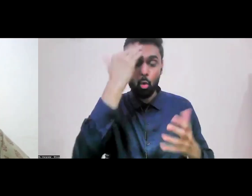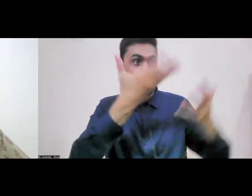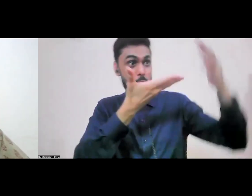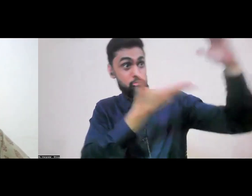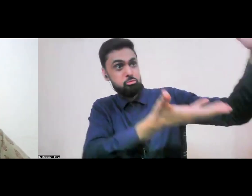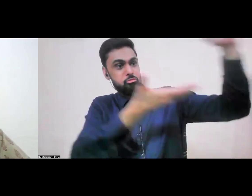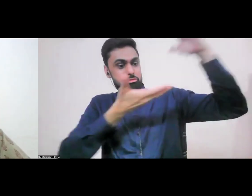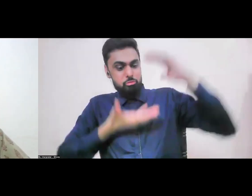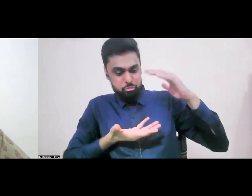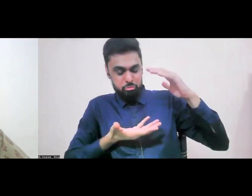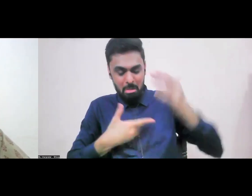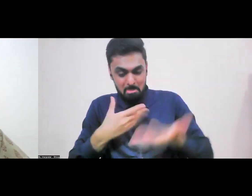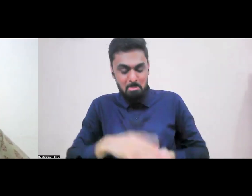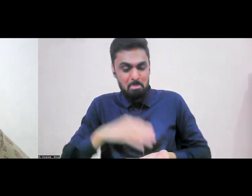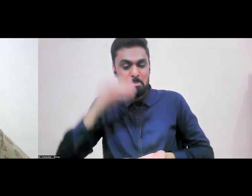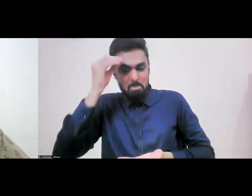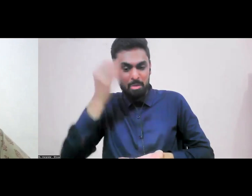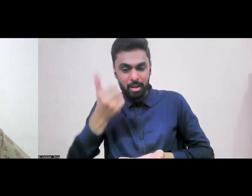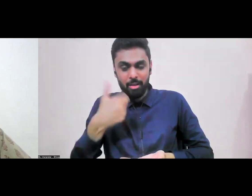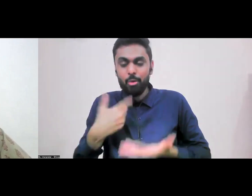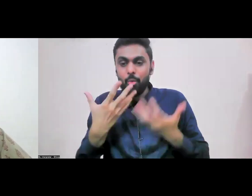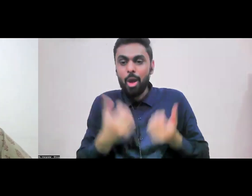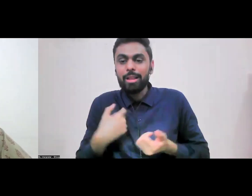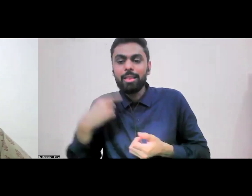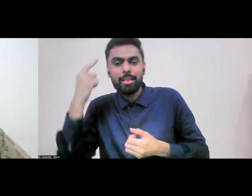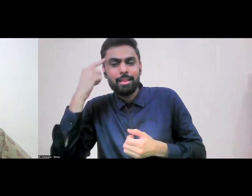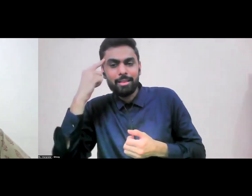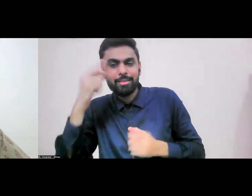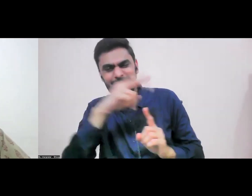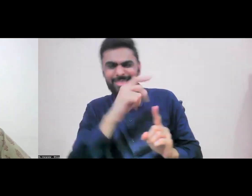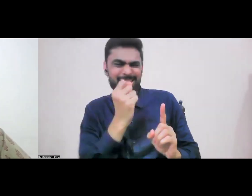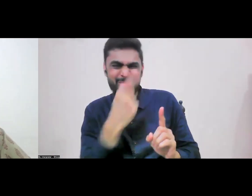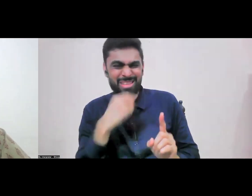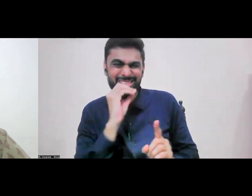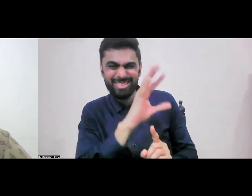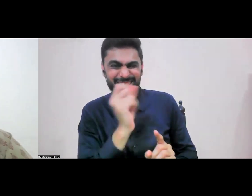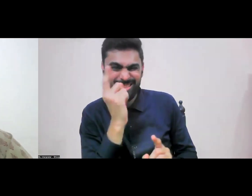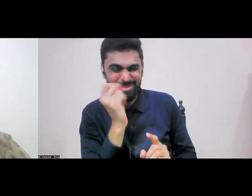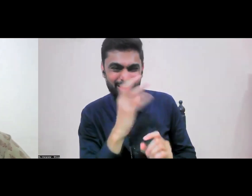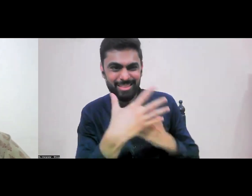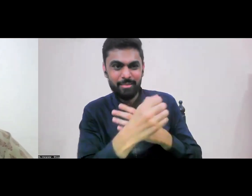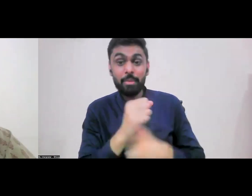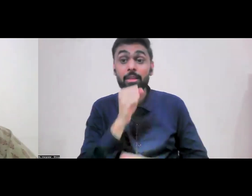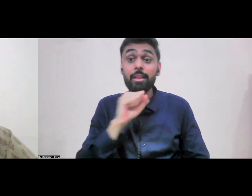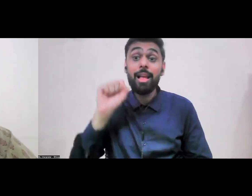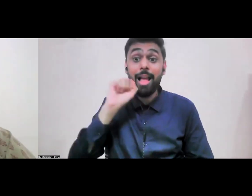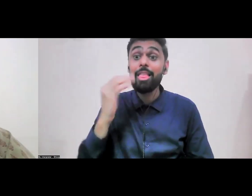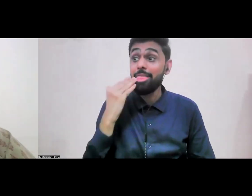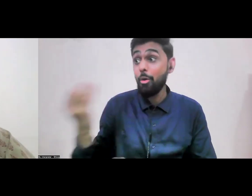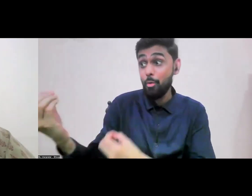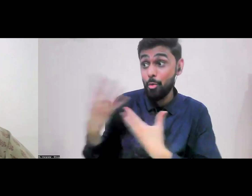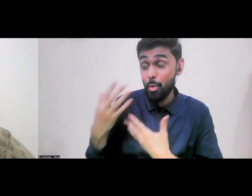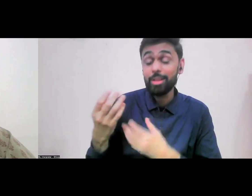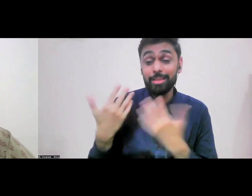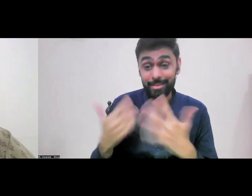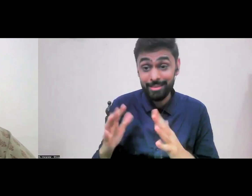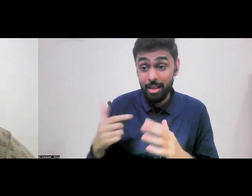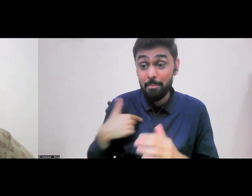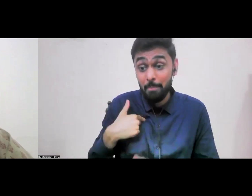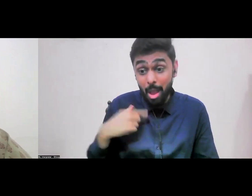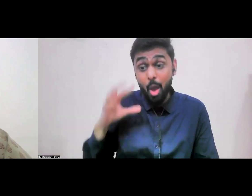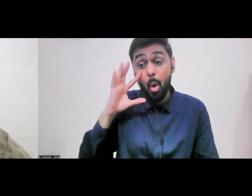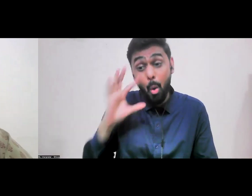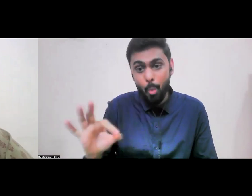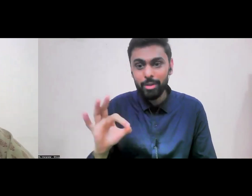now in this session. This is what I think you have understood what I mean. Absolutely, and thank you for saying that. For me, it's so important to